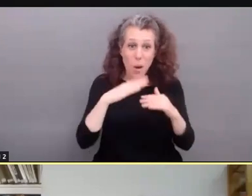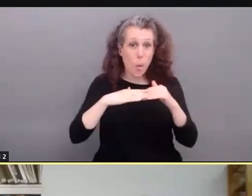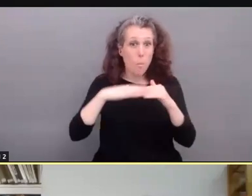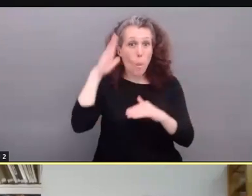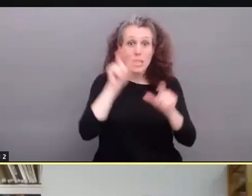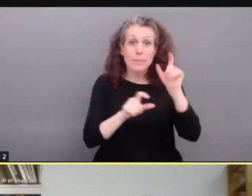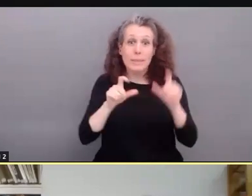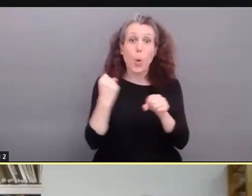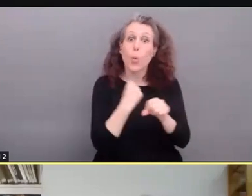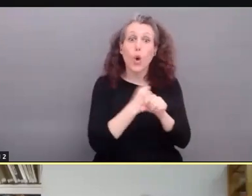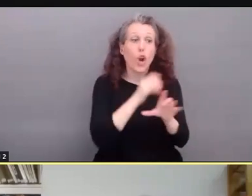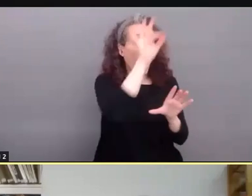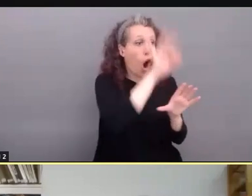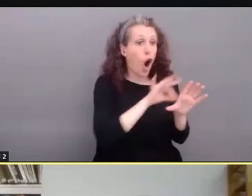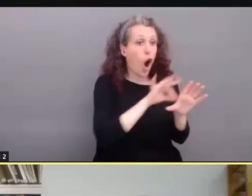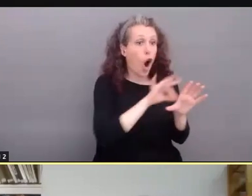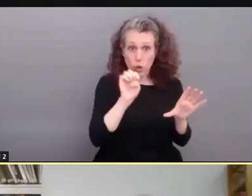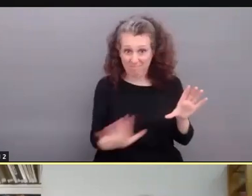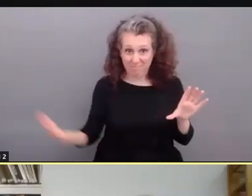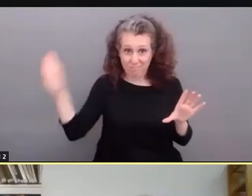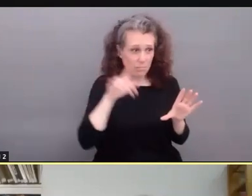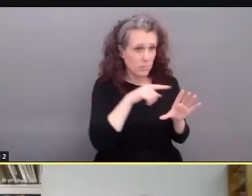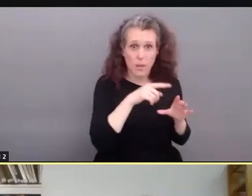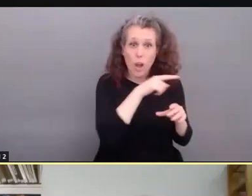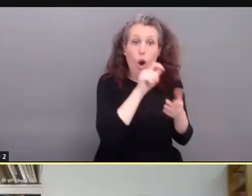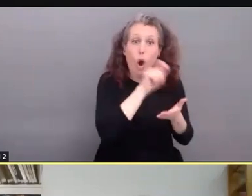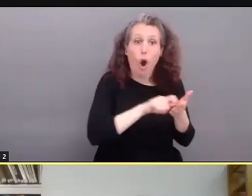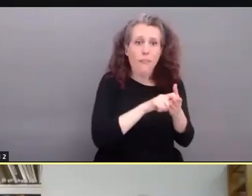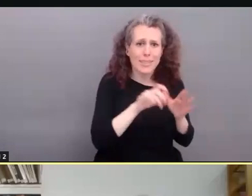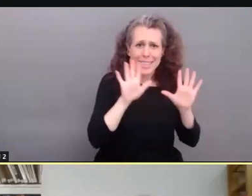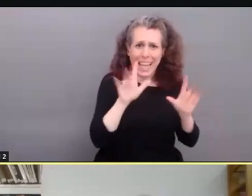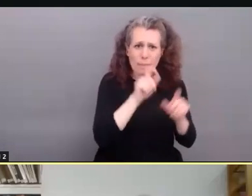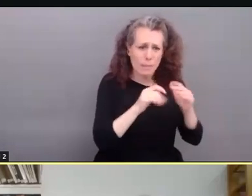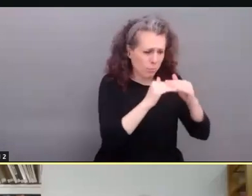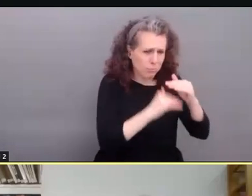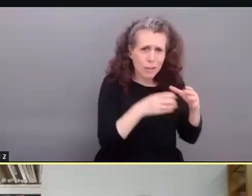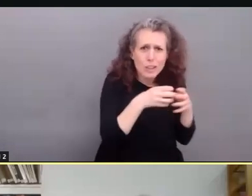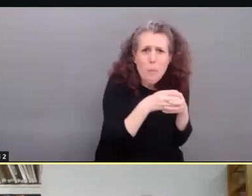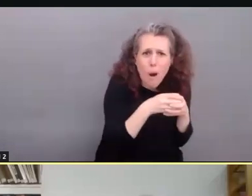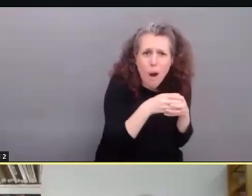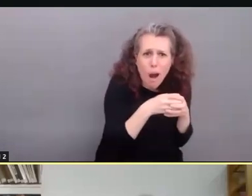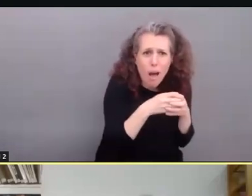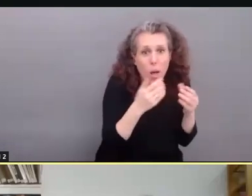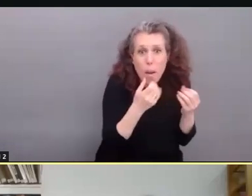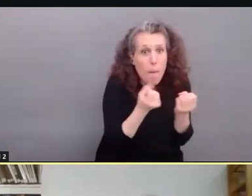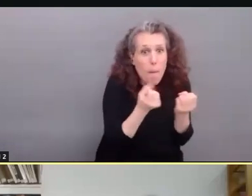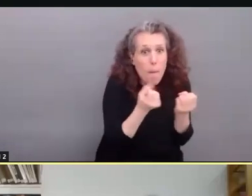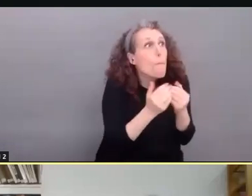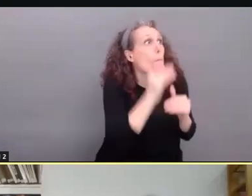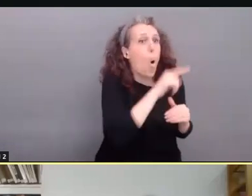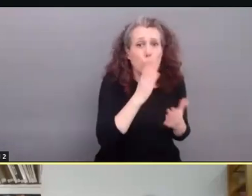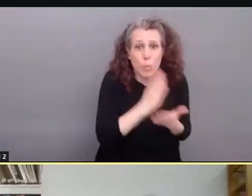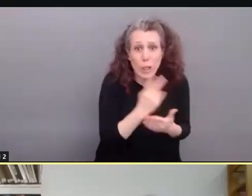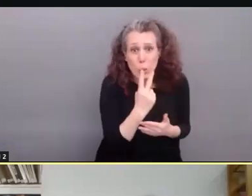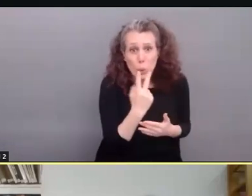architectural practices across Europe have 10 people or less, and many of them are only 2 or 3 people, the actual cost of